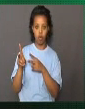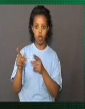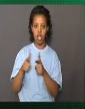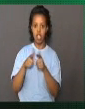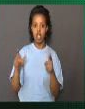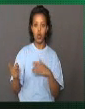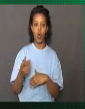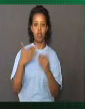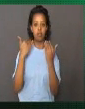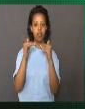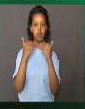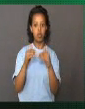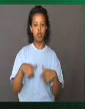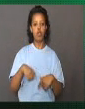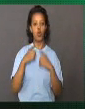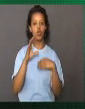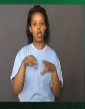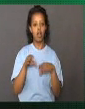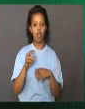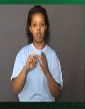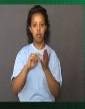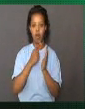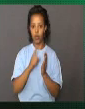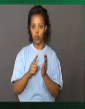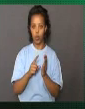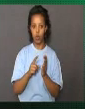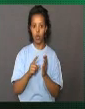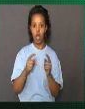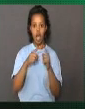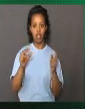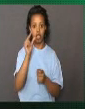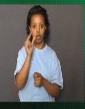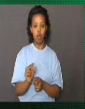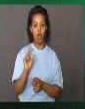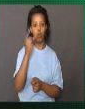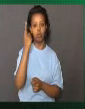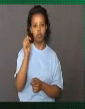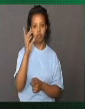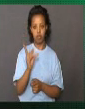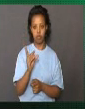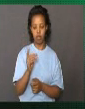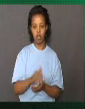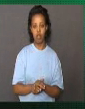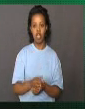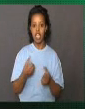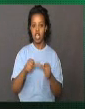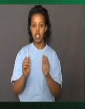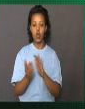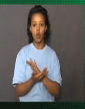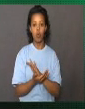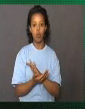larger quantities of the antibiotic. A continuous stream